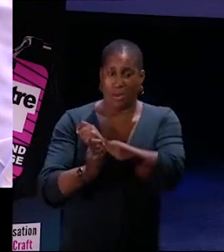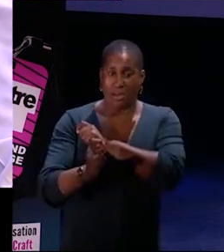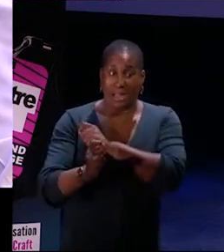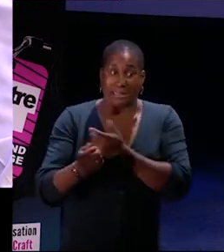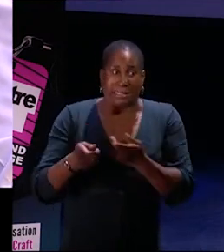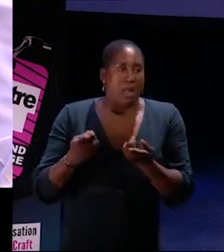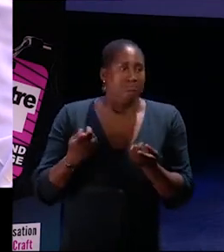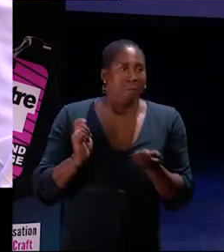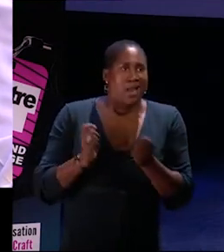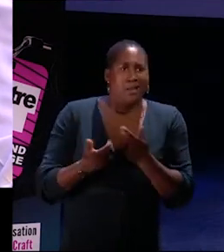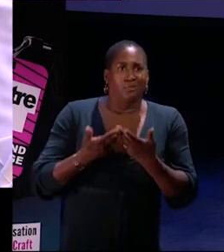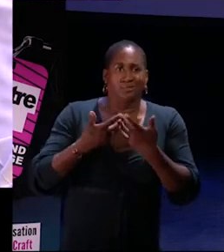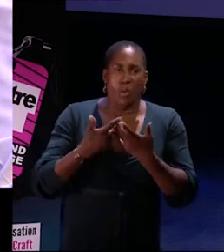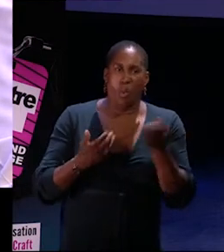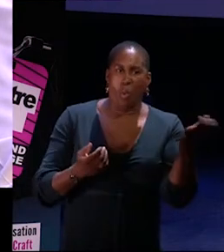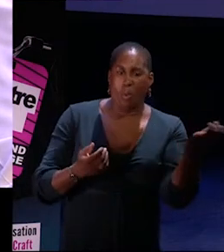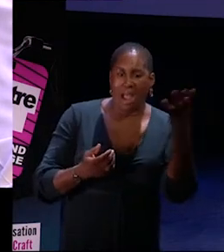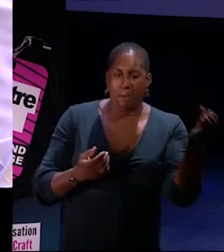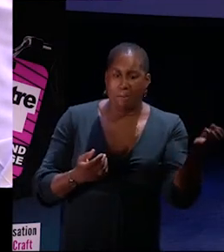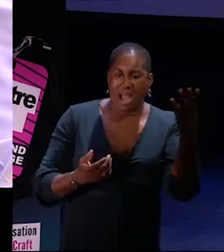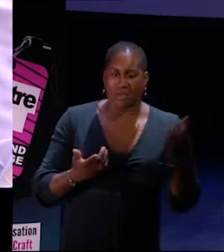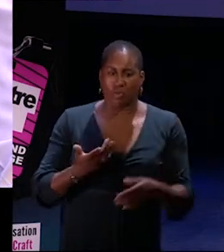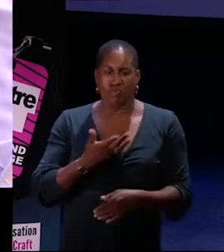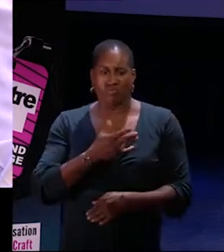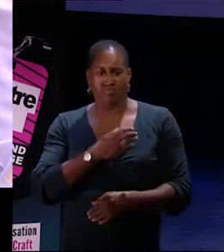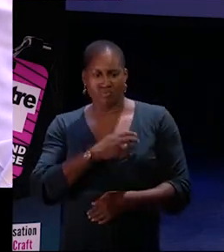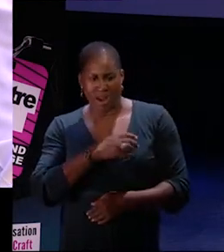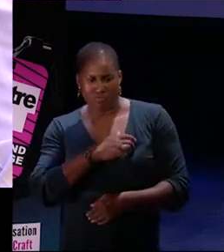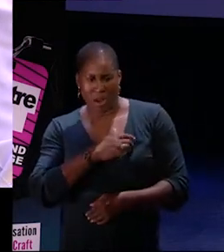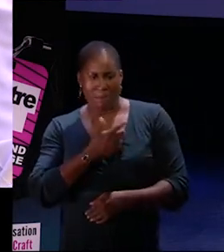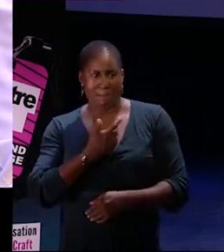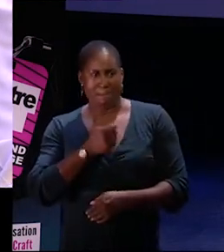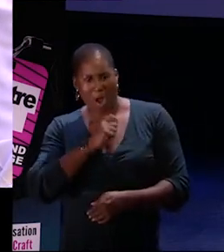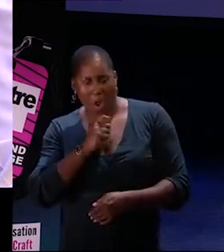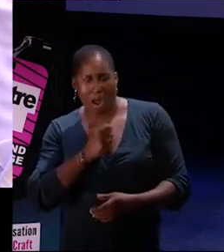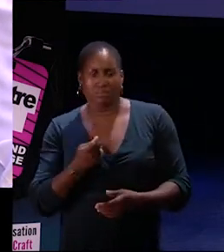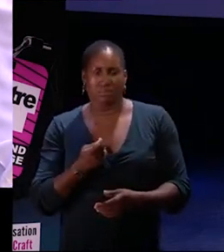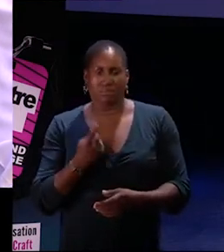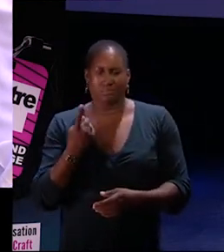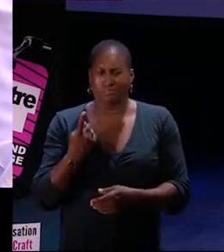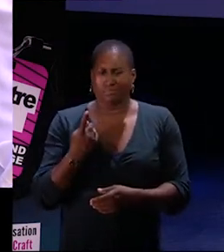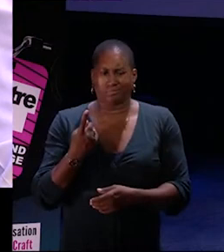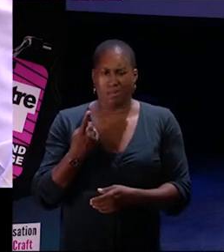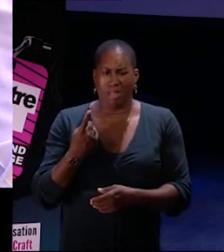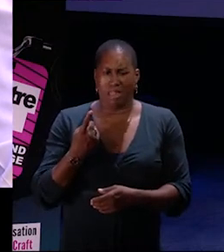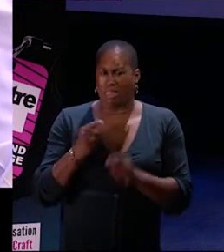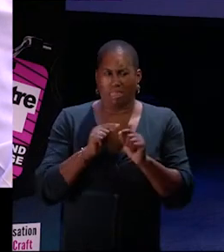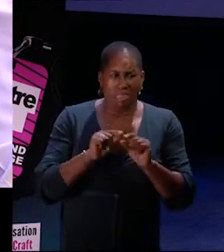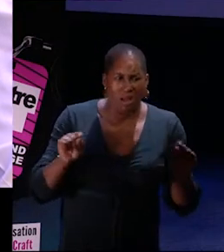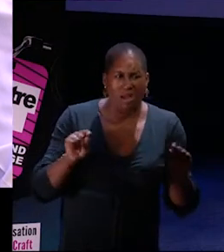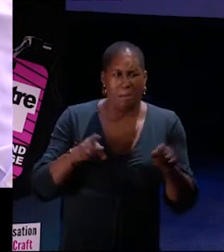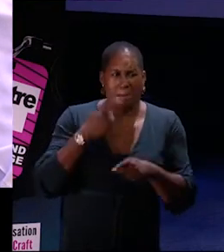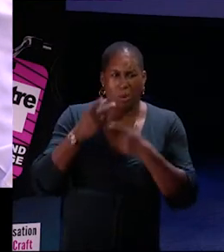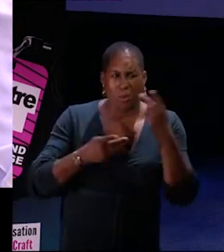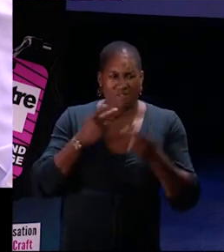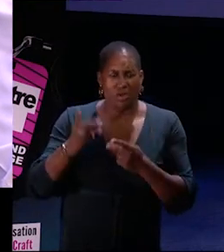now, how many radio mics we use. Everyone is on a radio mic now, even if they have one line in a show. It's, you know, musical theatre, everyone